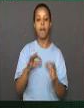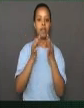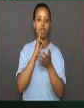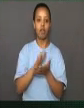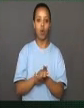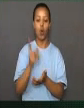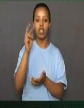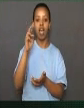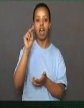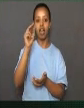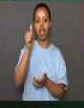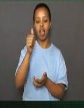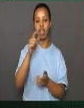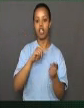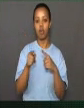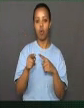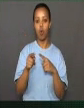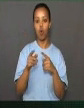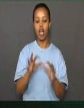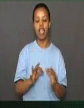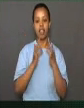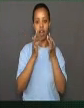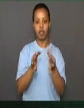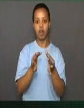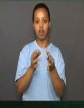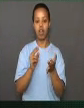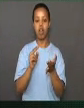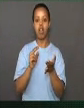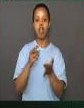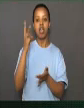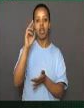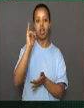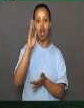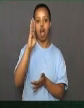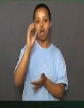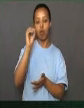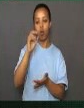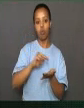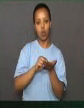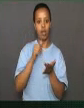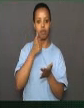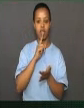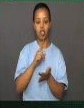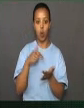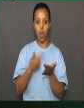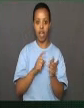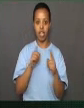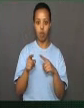tRNA stands for transfer ribonucleic acid. It